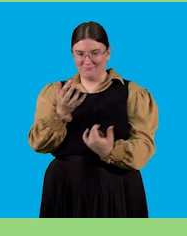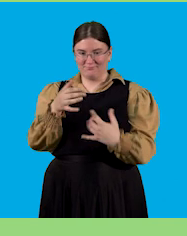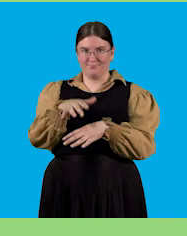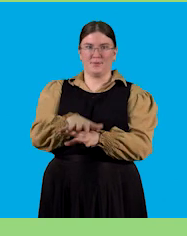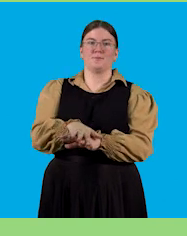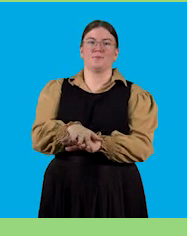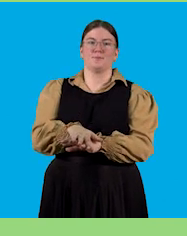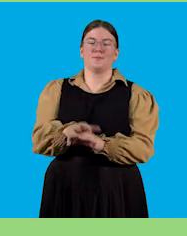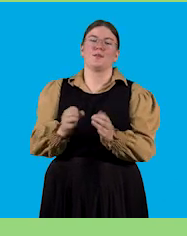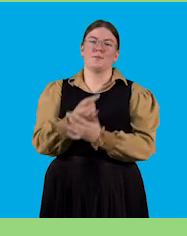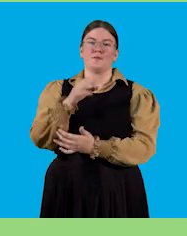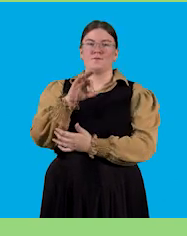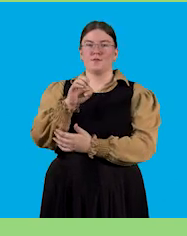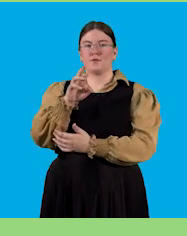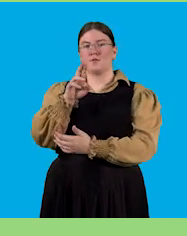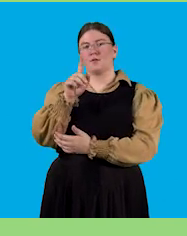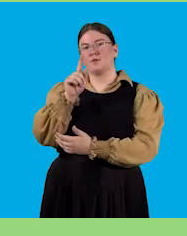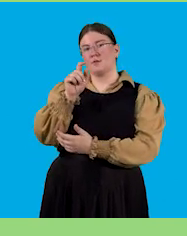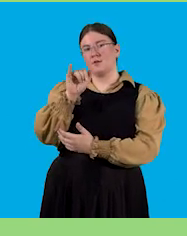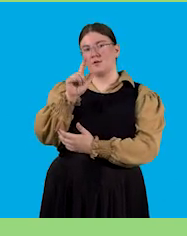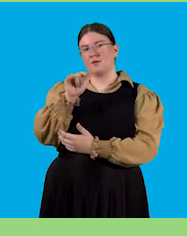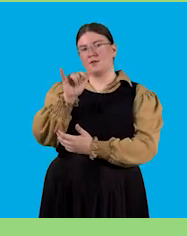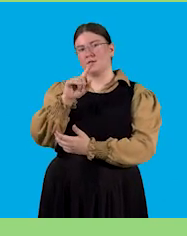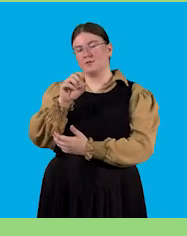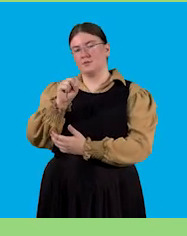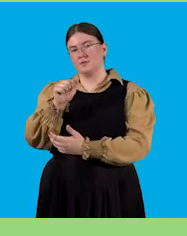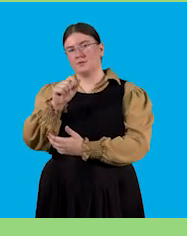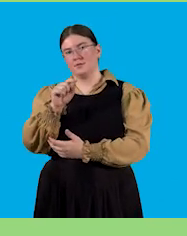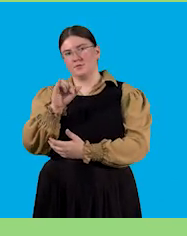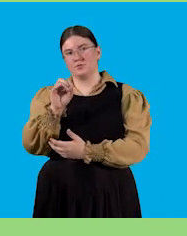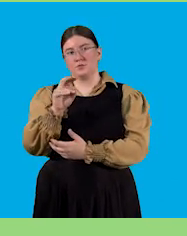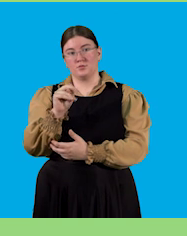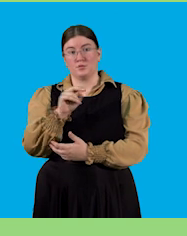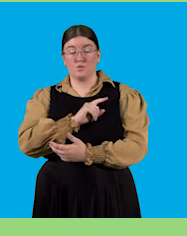then fertilization takes place. That is why there in that